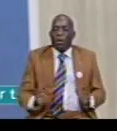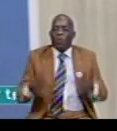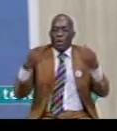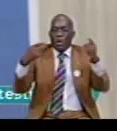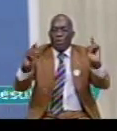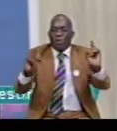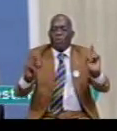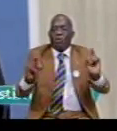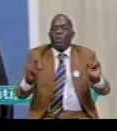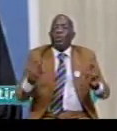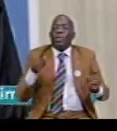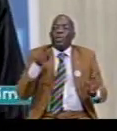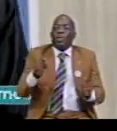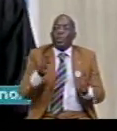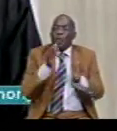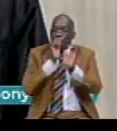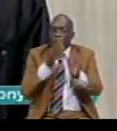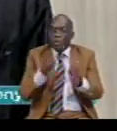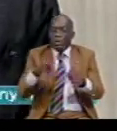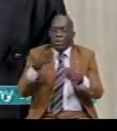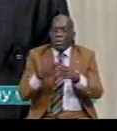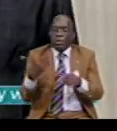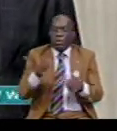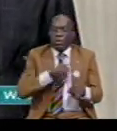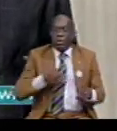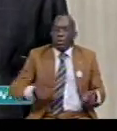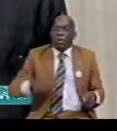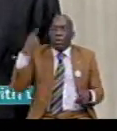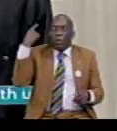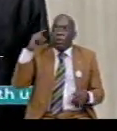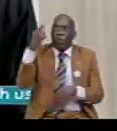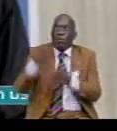Lord for what he has done, and I say may his name forever be praised and